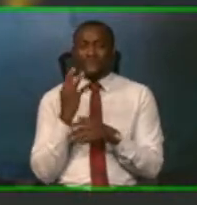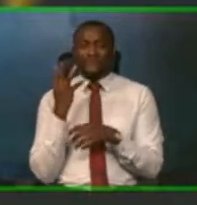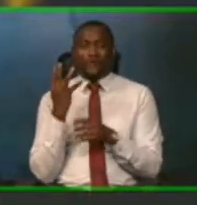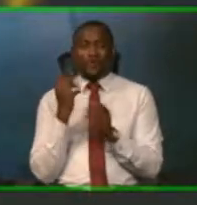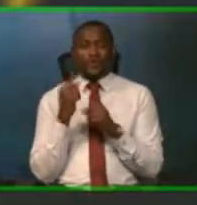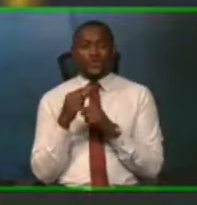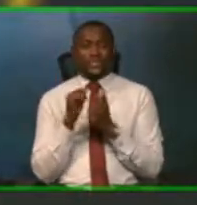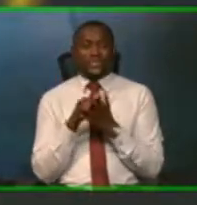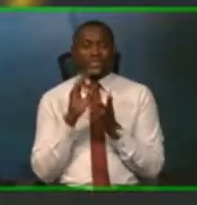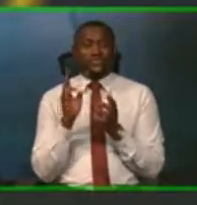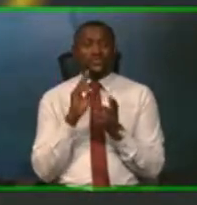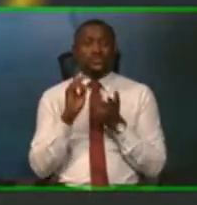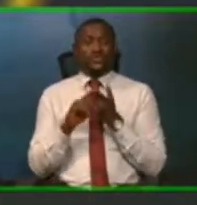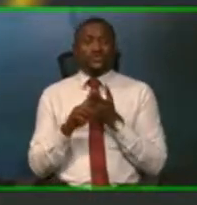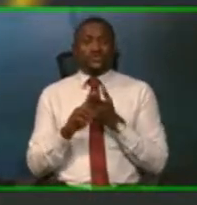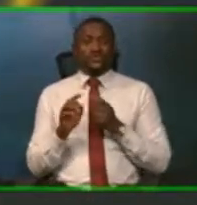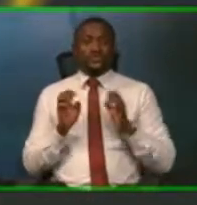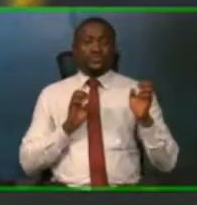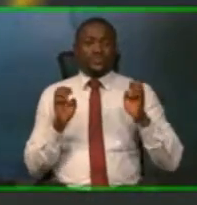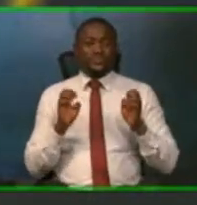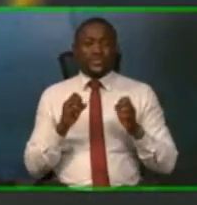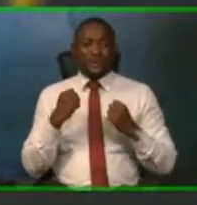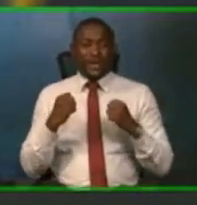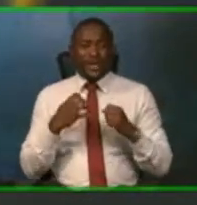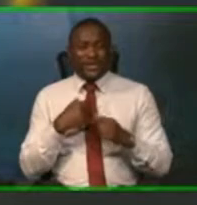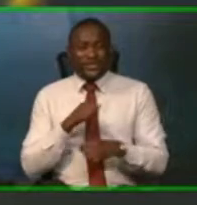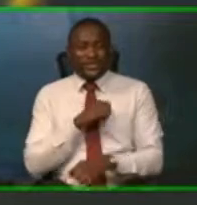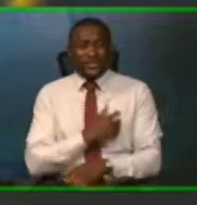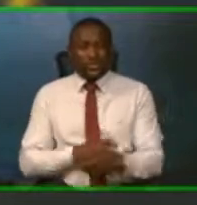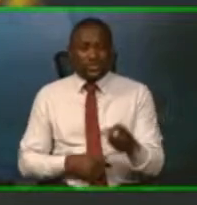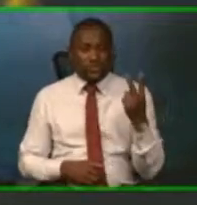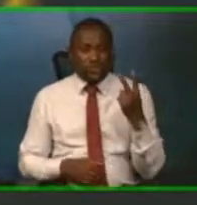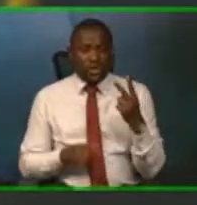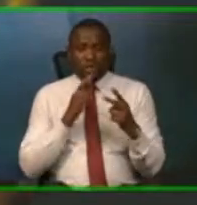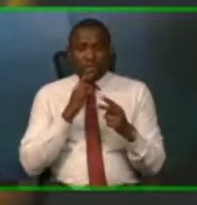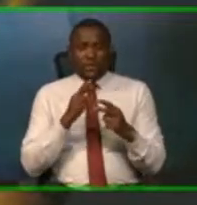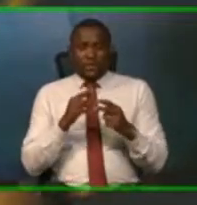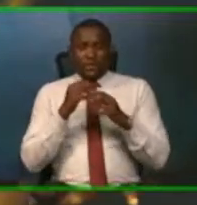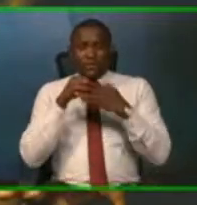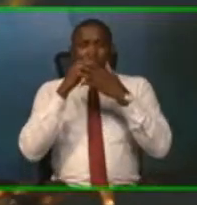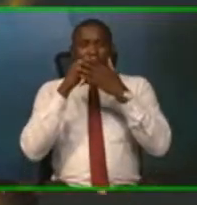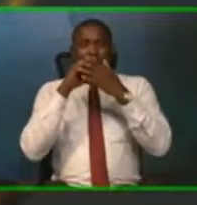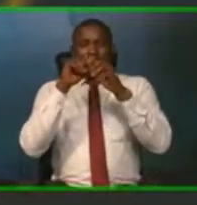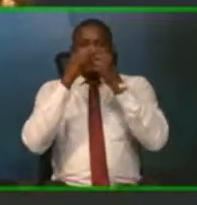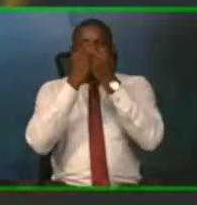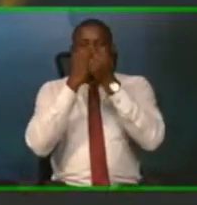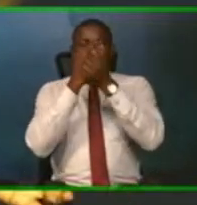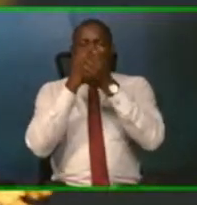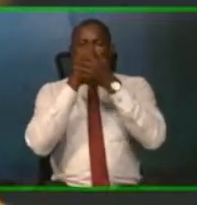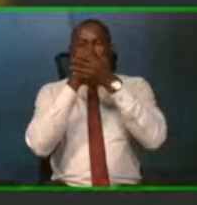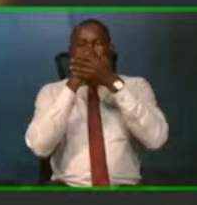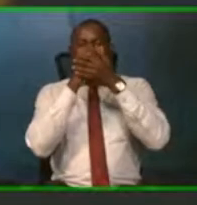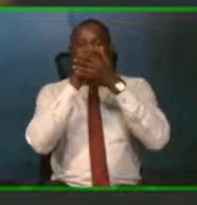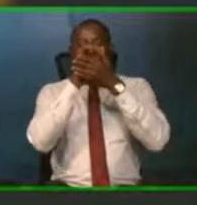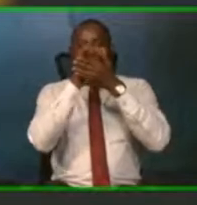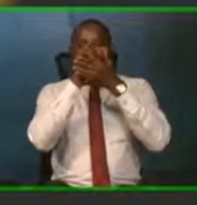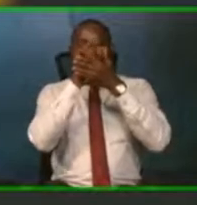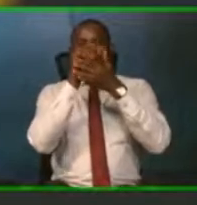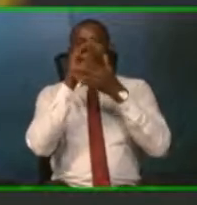are used to express power and authority. Two of them are largely known in the body of Christ: dunamis